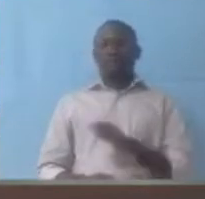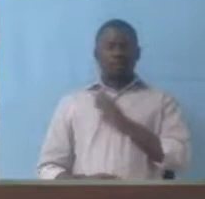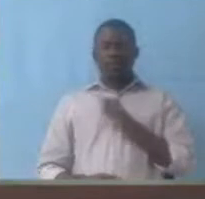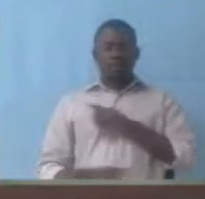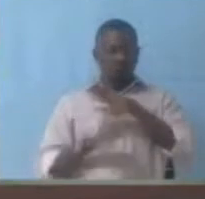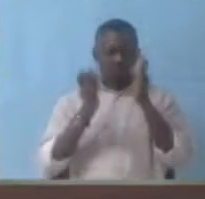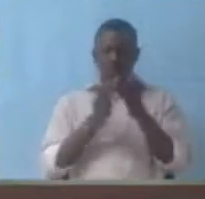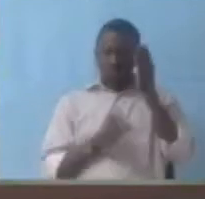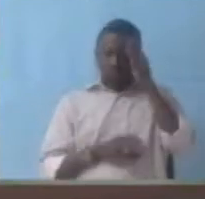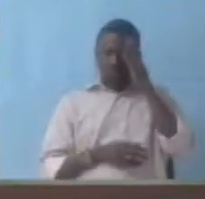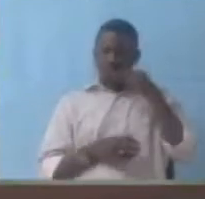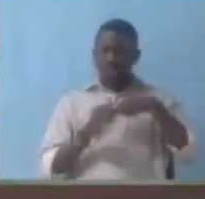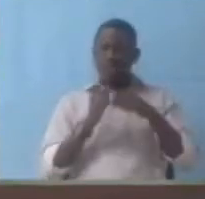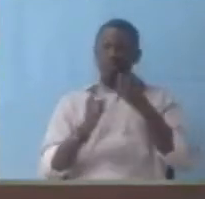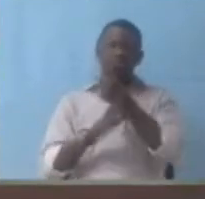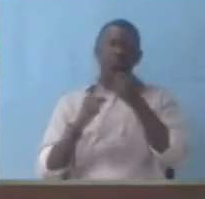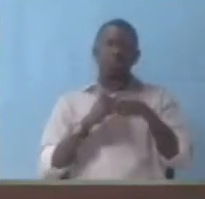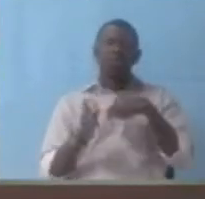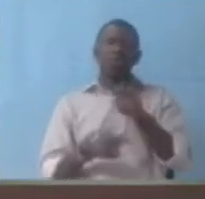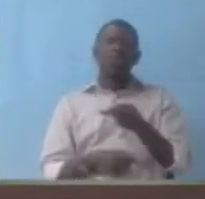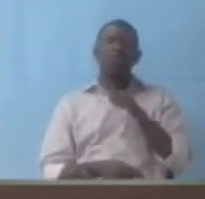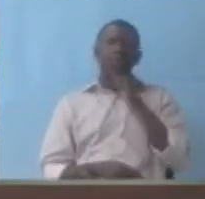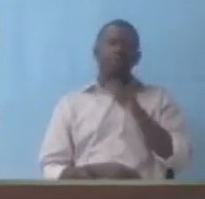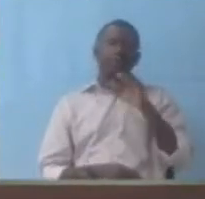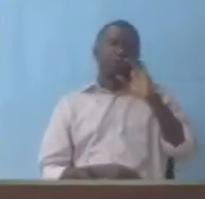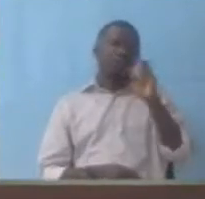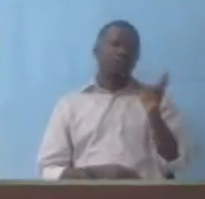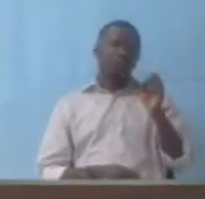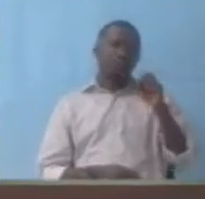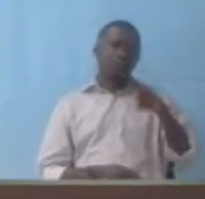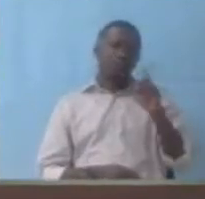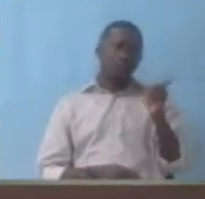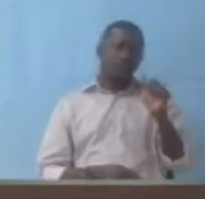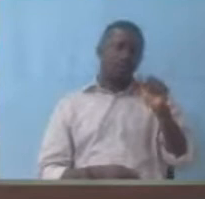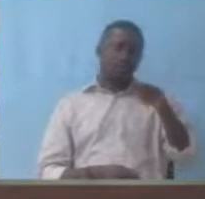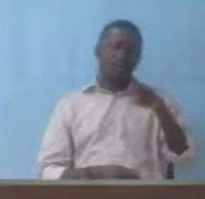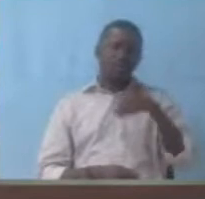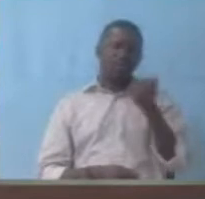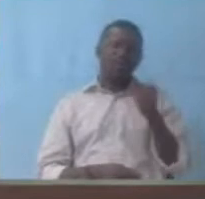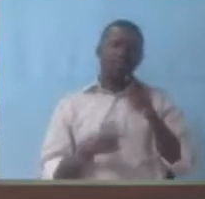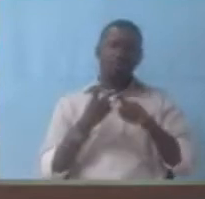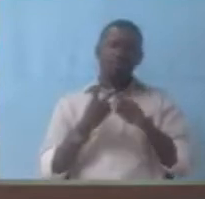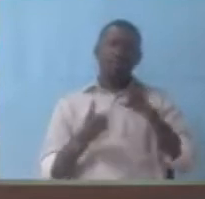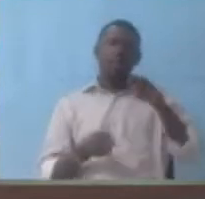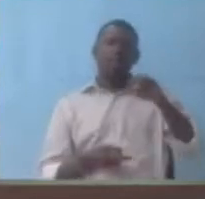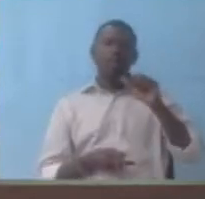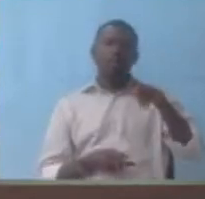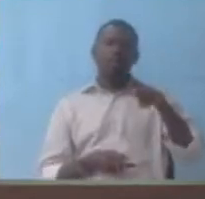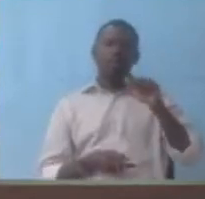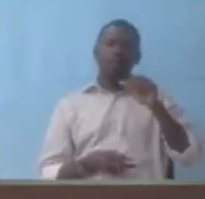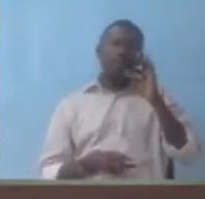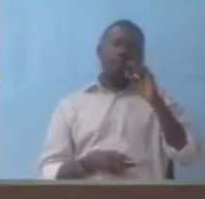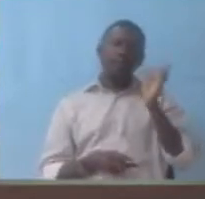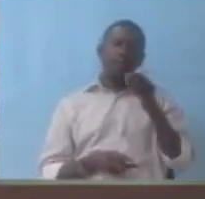even in the case of Chongan and be alone min kete Chongan la karola and Mama Cham and others and in Mama Cham na